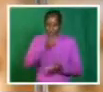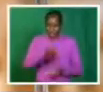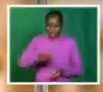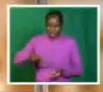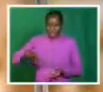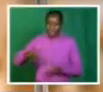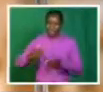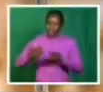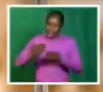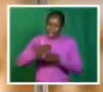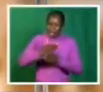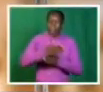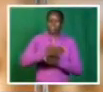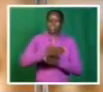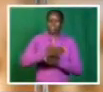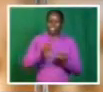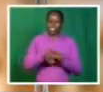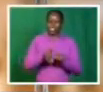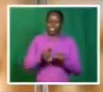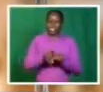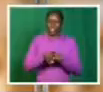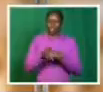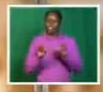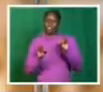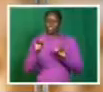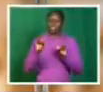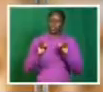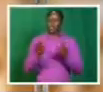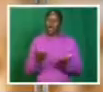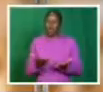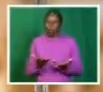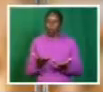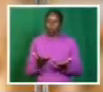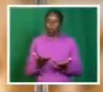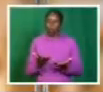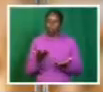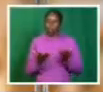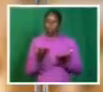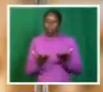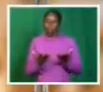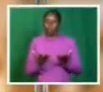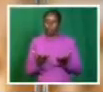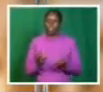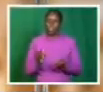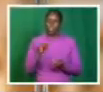y-axis, and also the shape. You should know the shape, whether the curve is